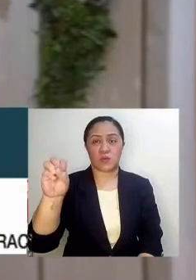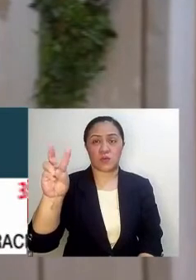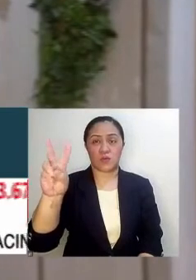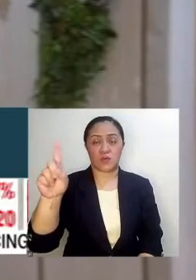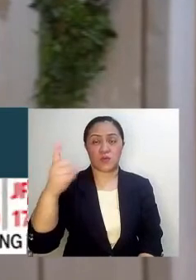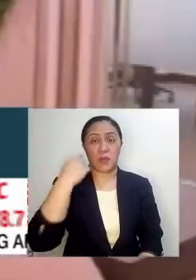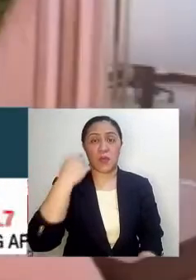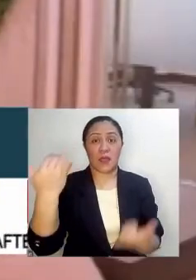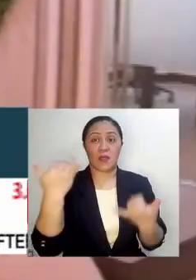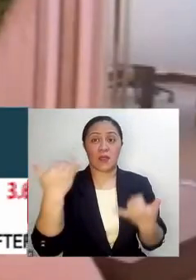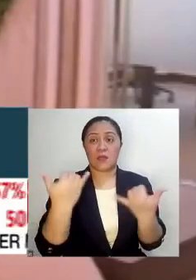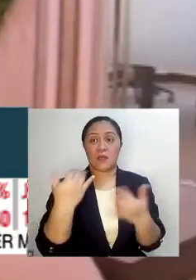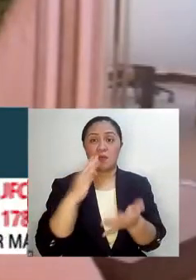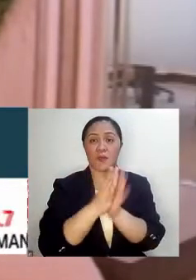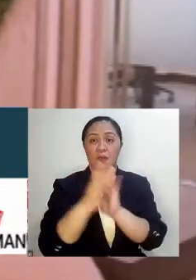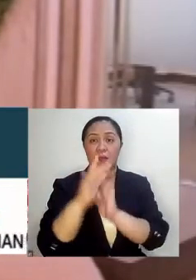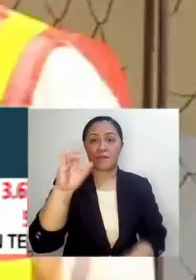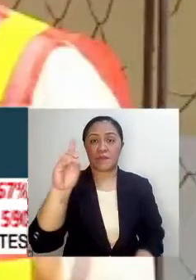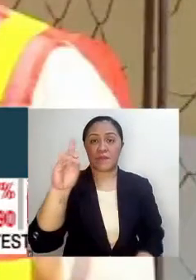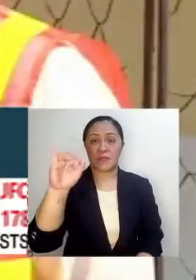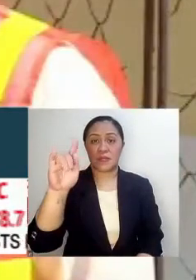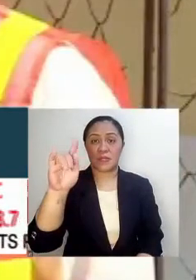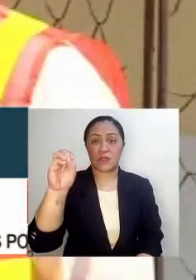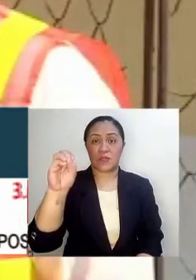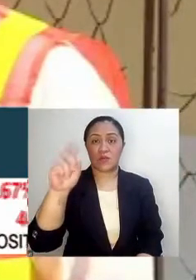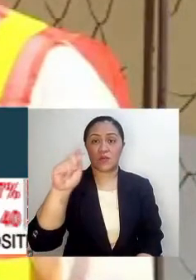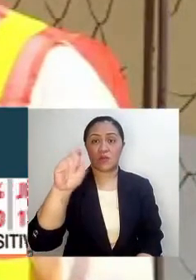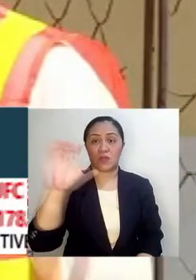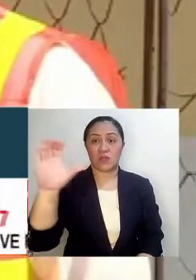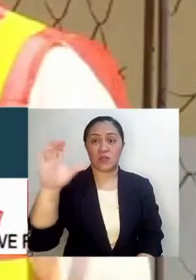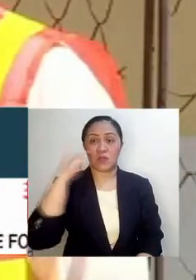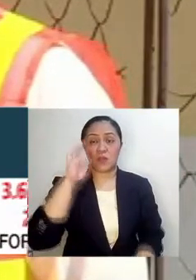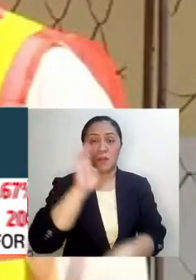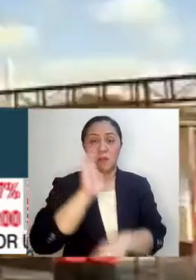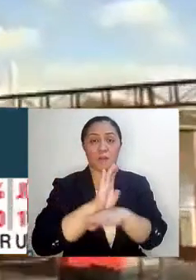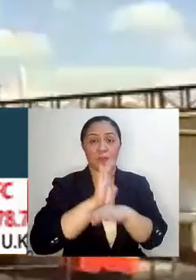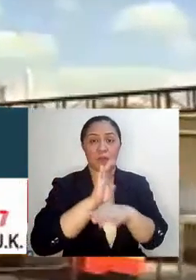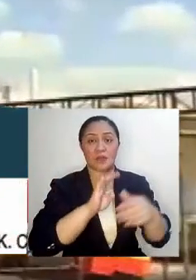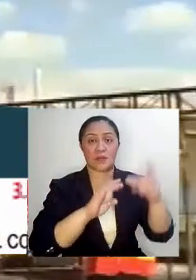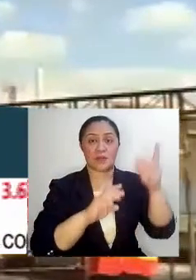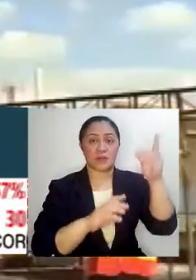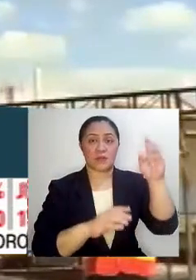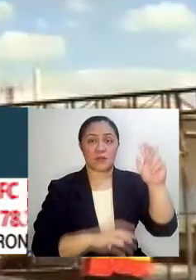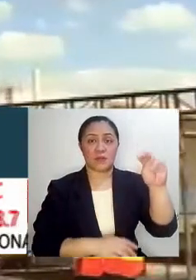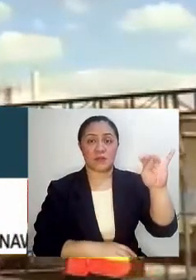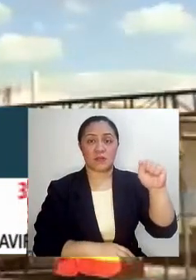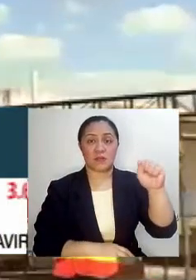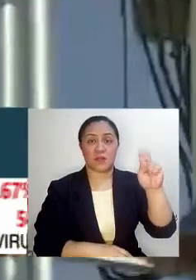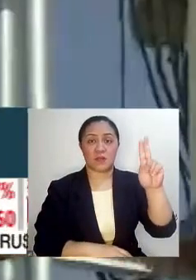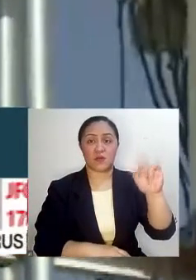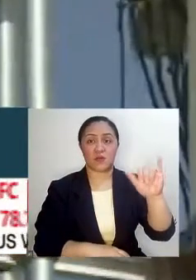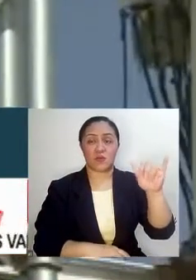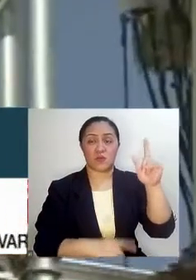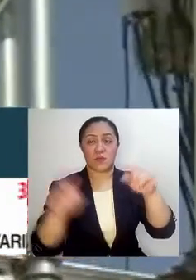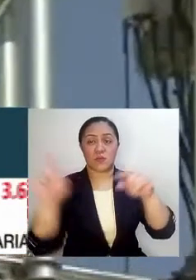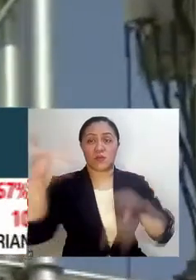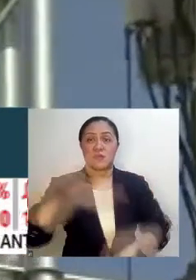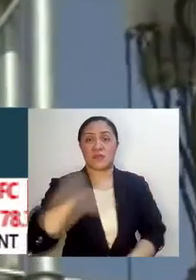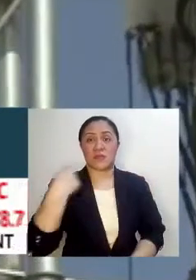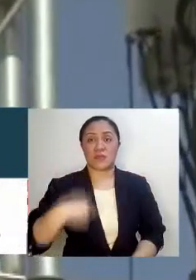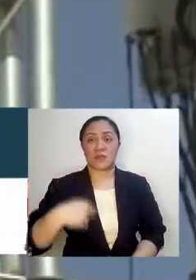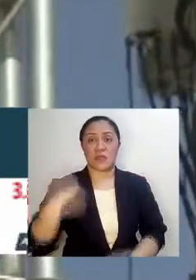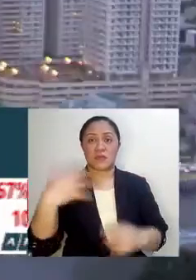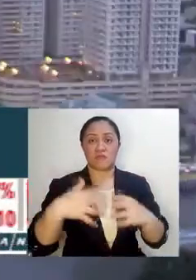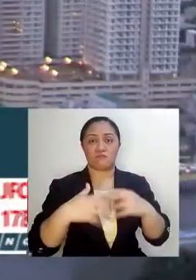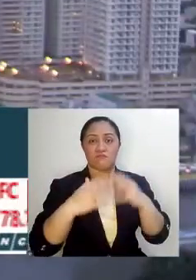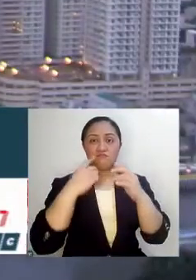Dito Telecommunications, led by Davao-based businessman Dennis Oi and backed by Chinatel, is expected to launch commercially